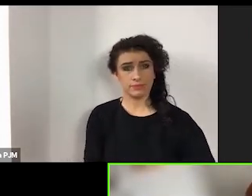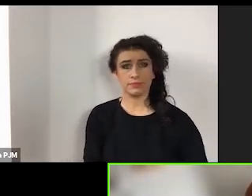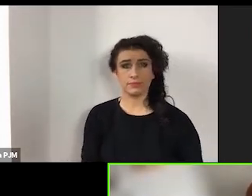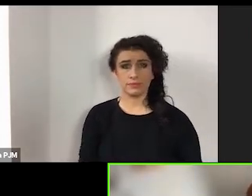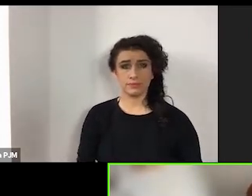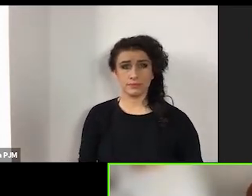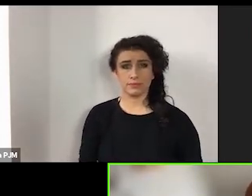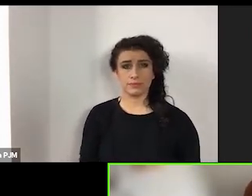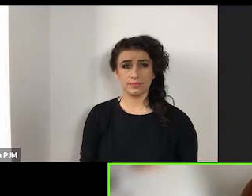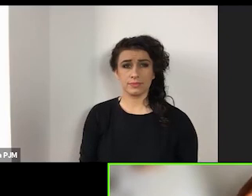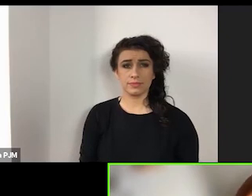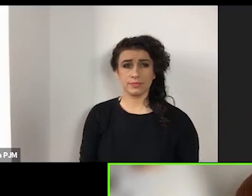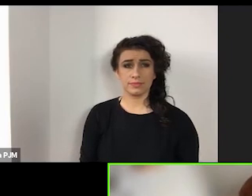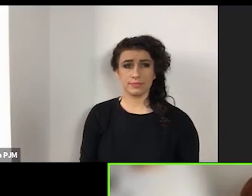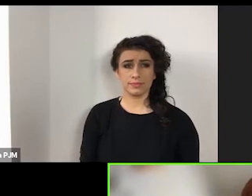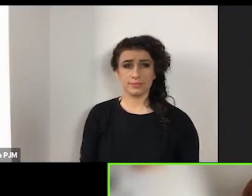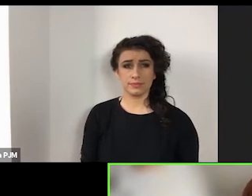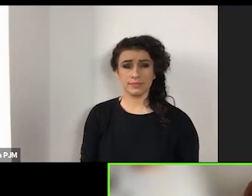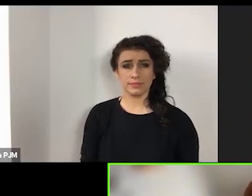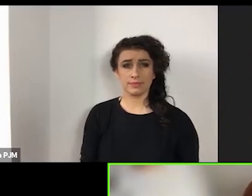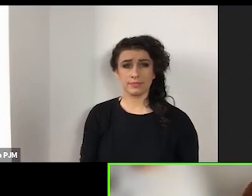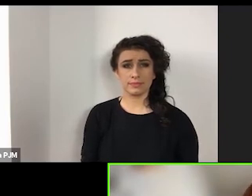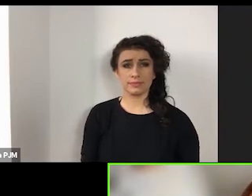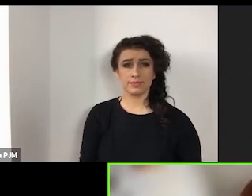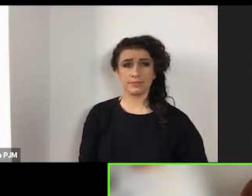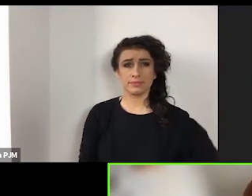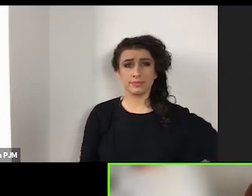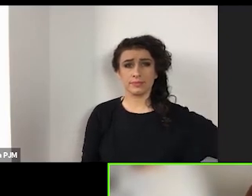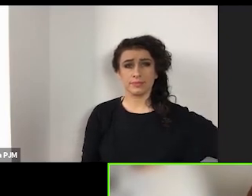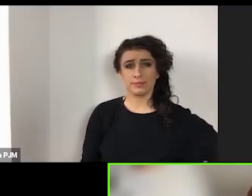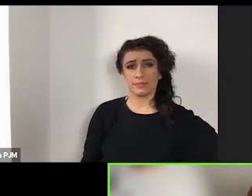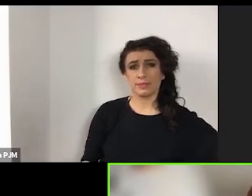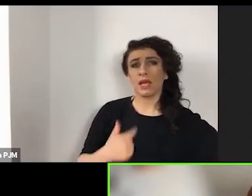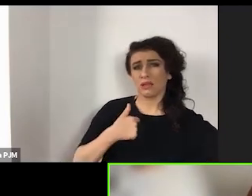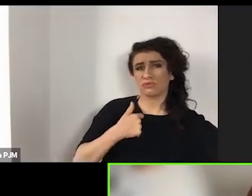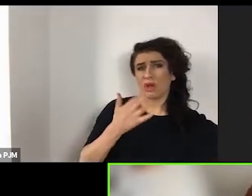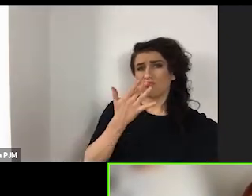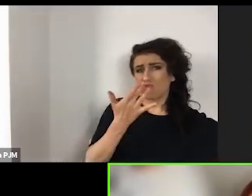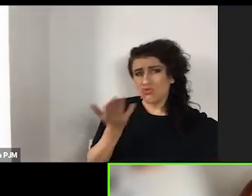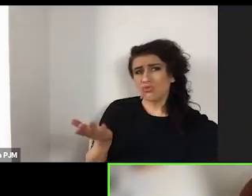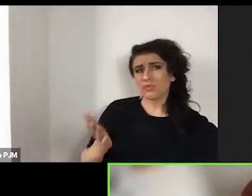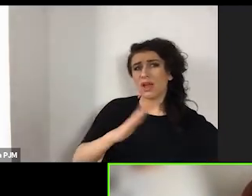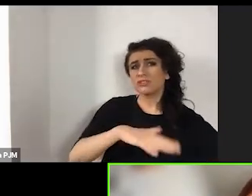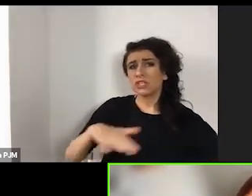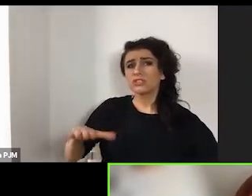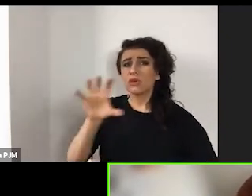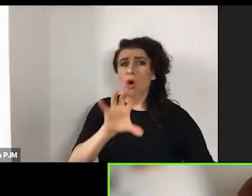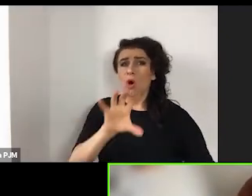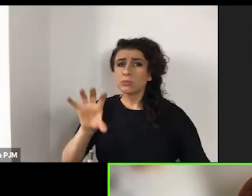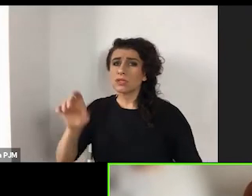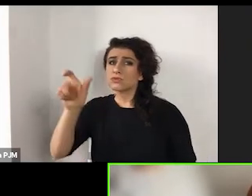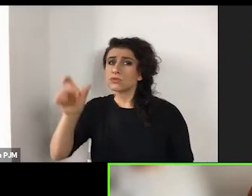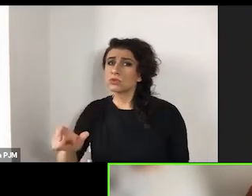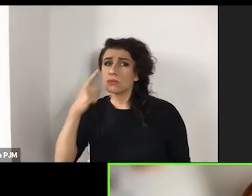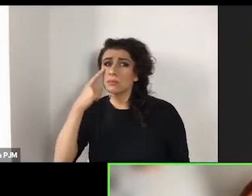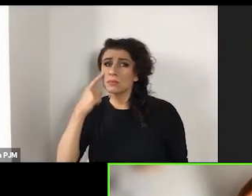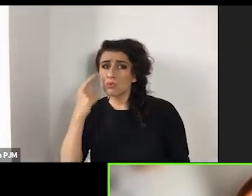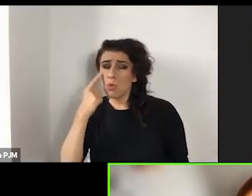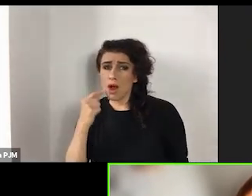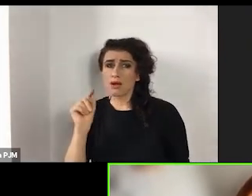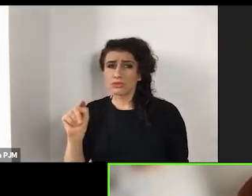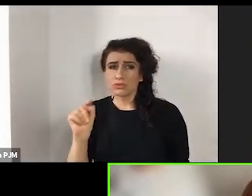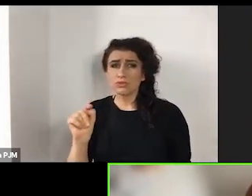black eye or crying, do you think they come and they learn anything in school? Do you think they come and have fun? They have friends, they